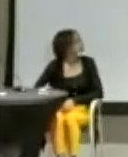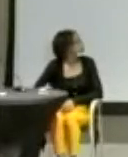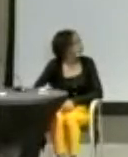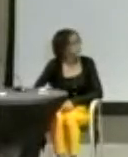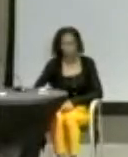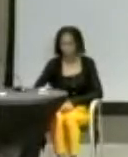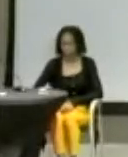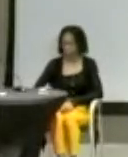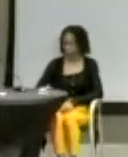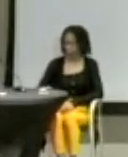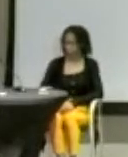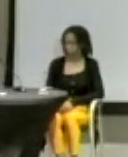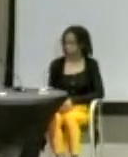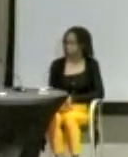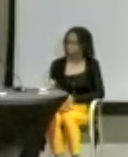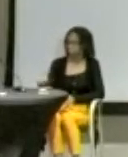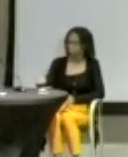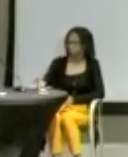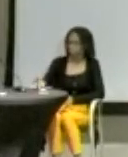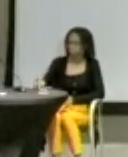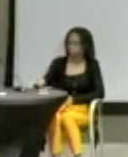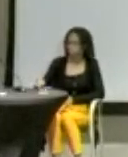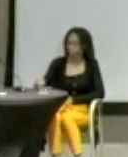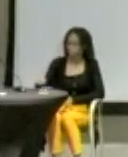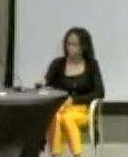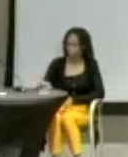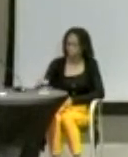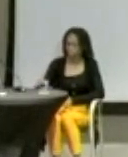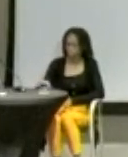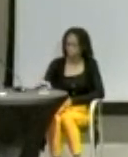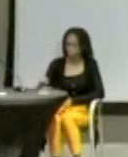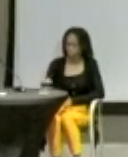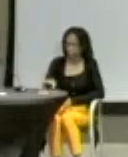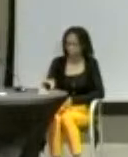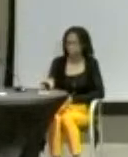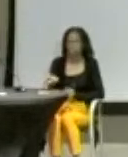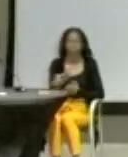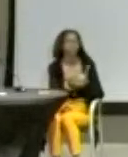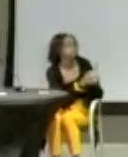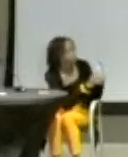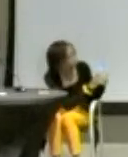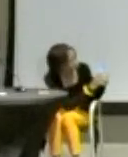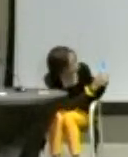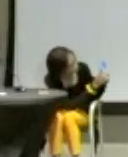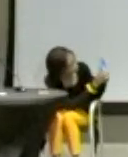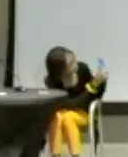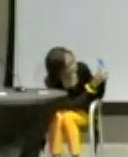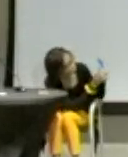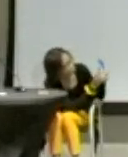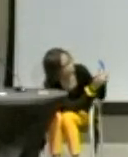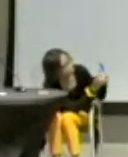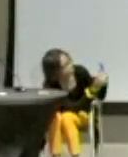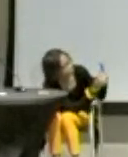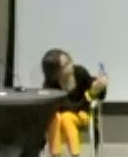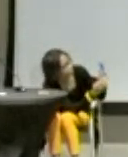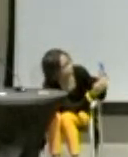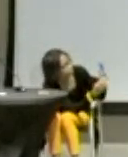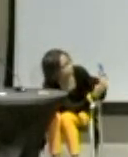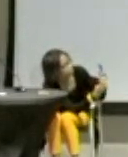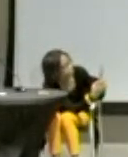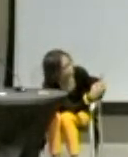you online as well, so take a shot of that QR code. We need your feedback. This is one way